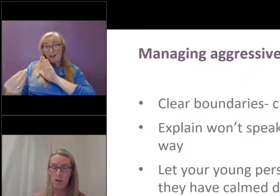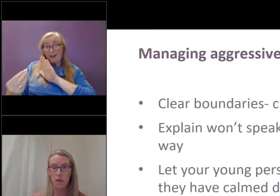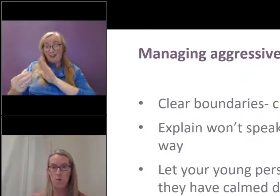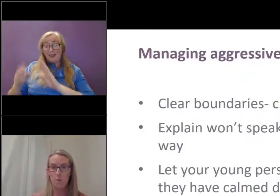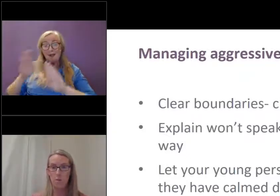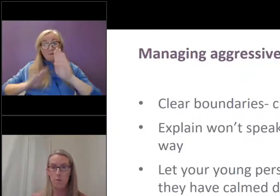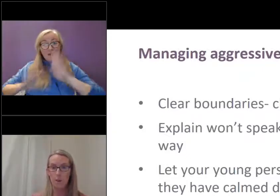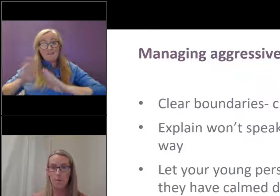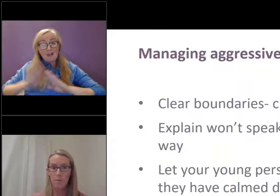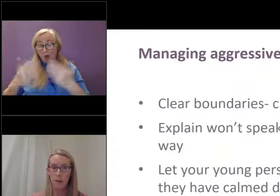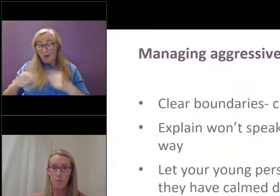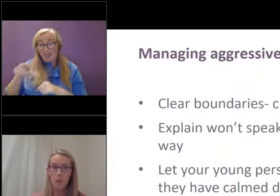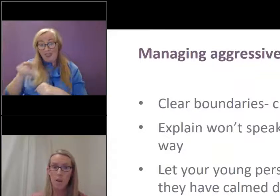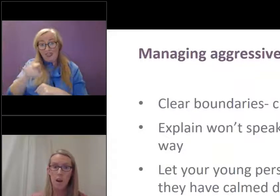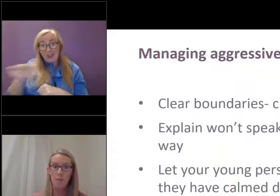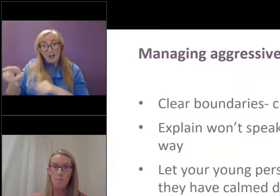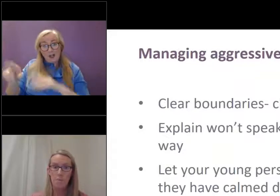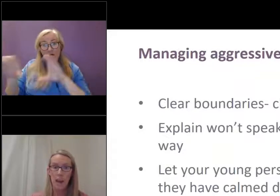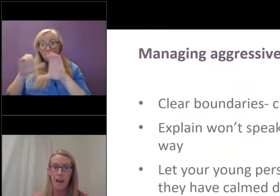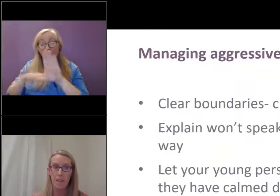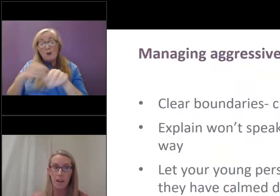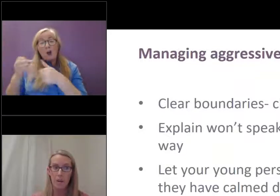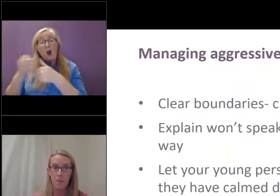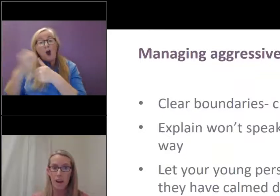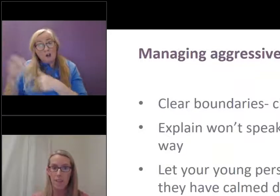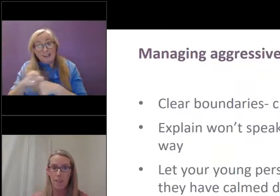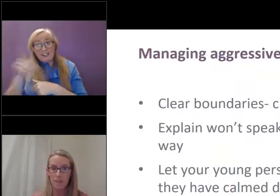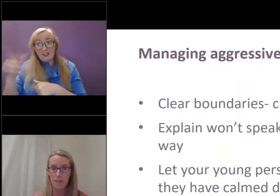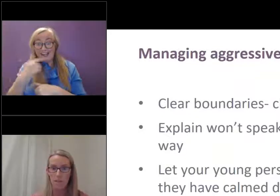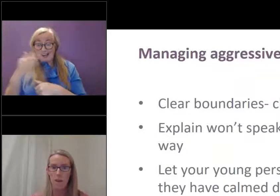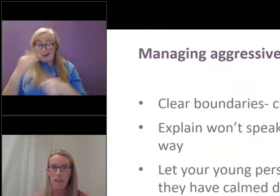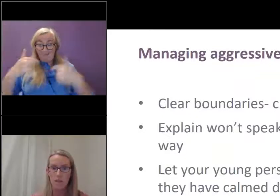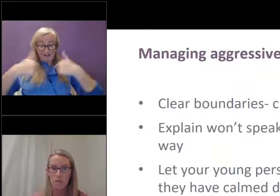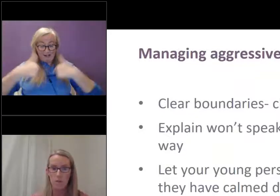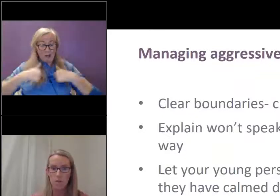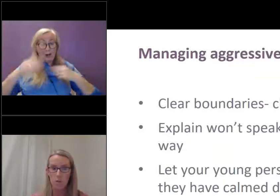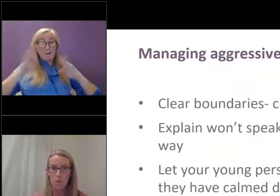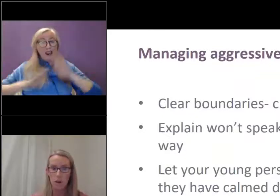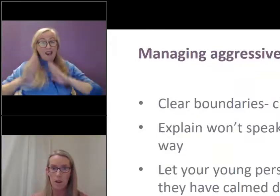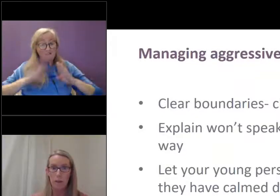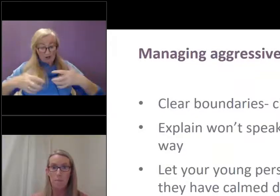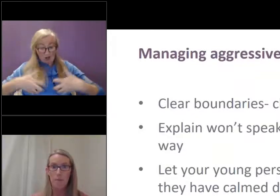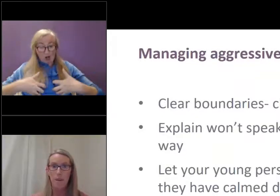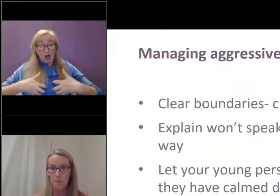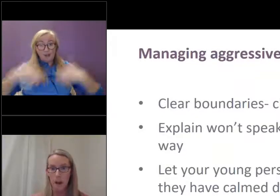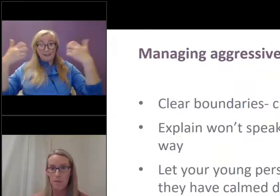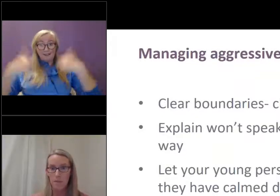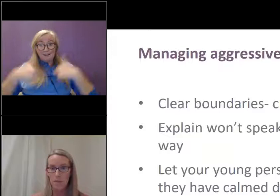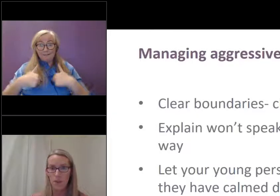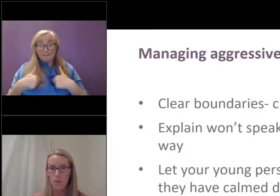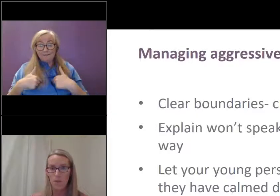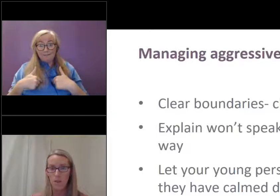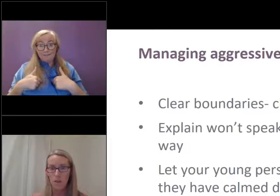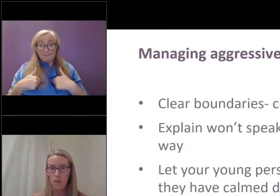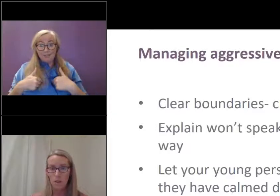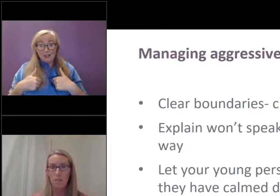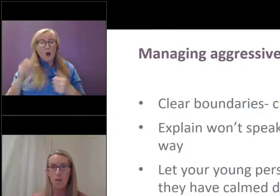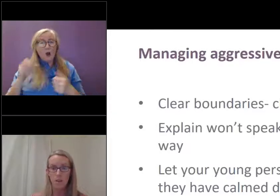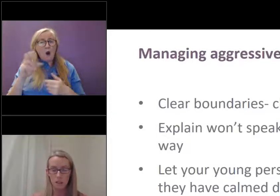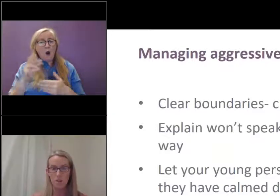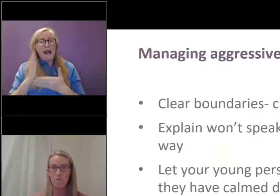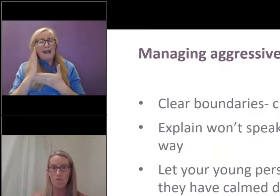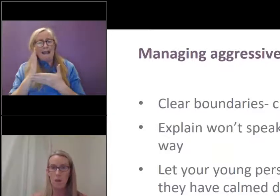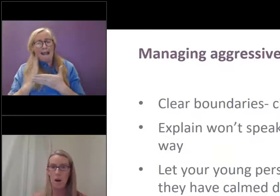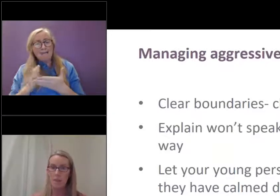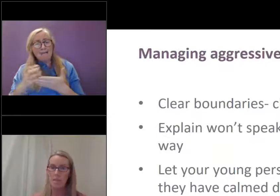kind of communicate with other people. And if we're kind of behaving in a way that's kind of aggressive or even passive aggressive, the